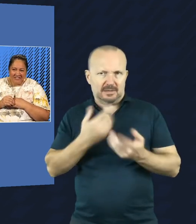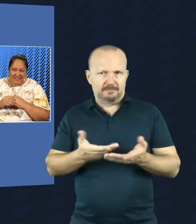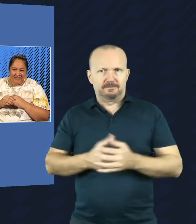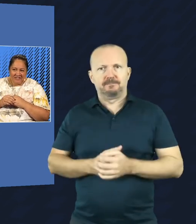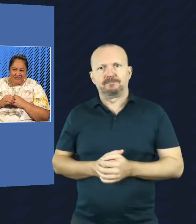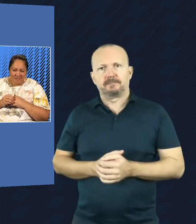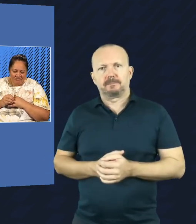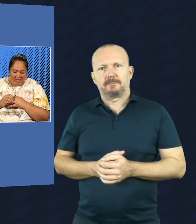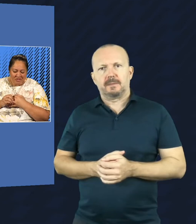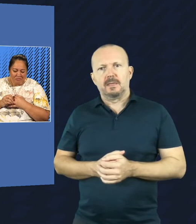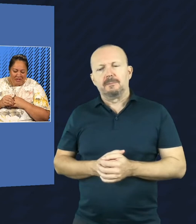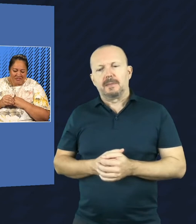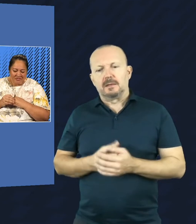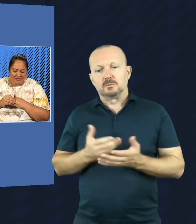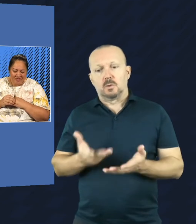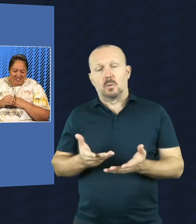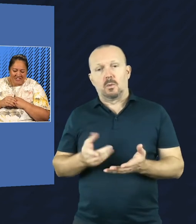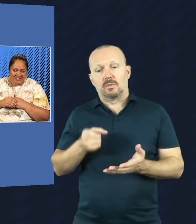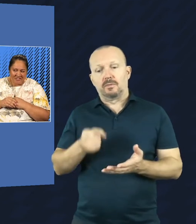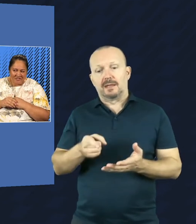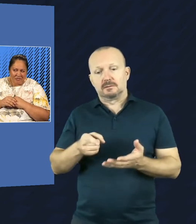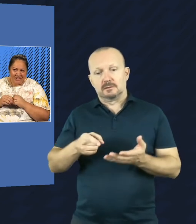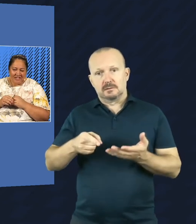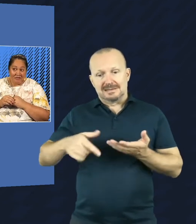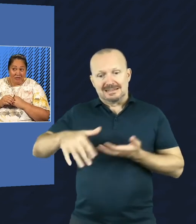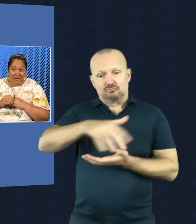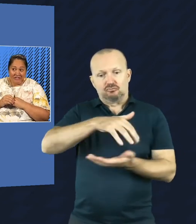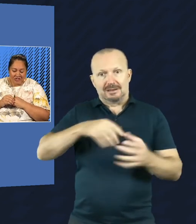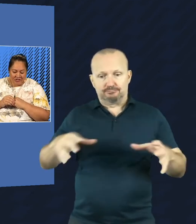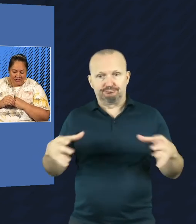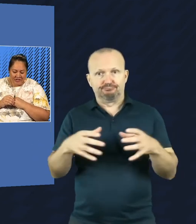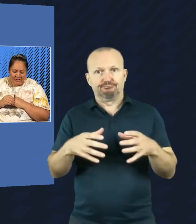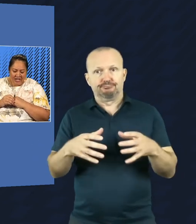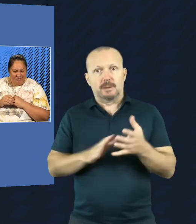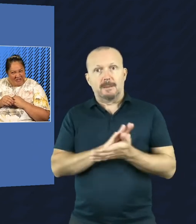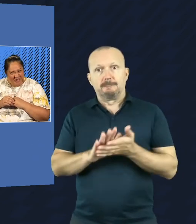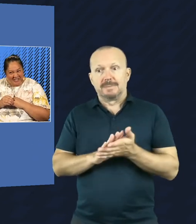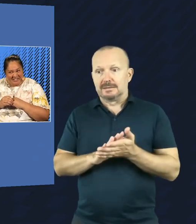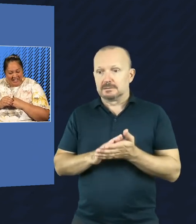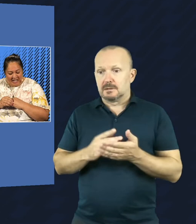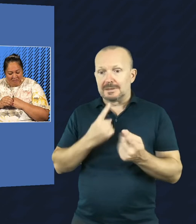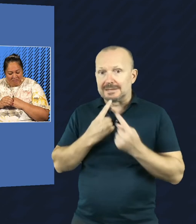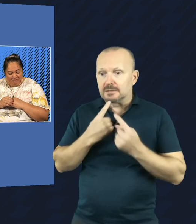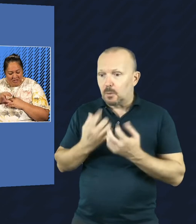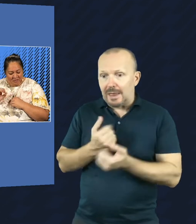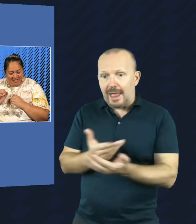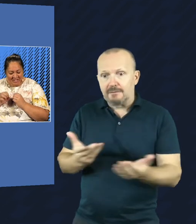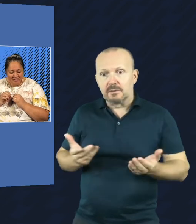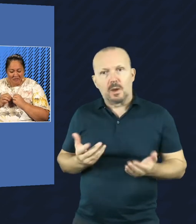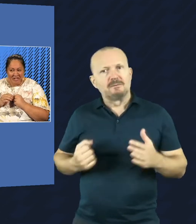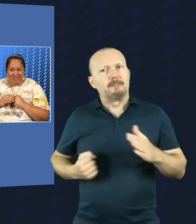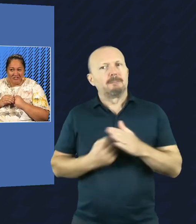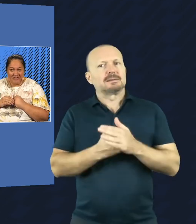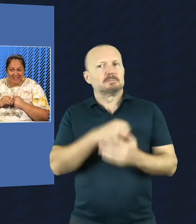to get maximum benefit for New Zealand from the data that we manage. However, this